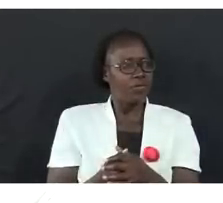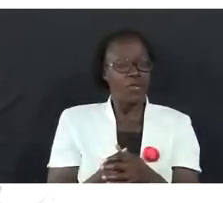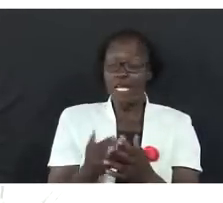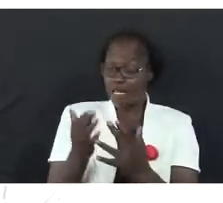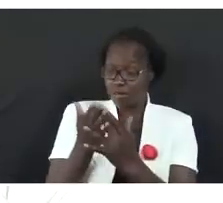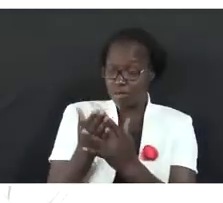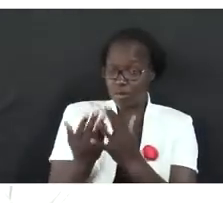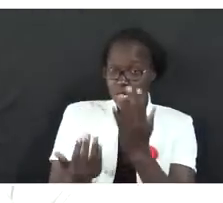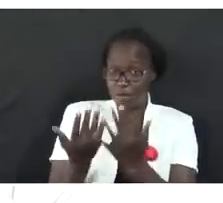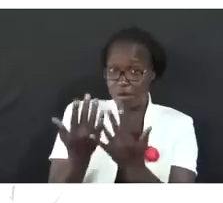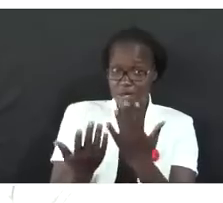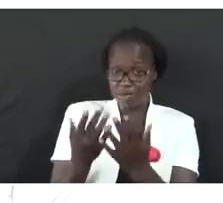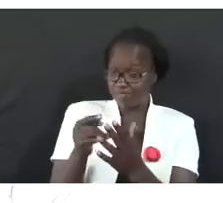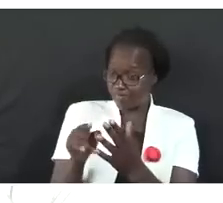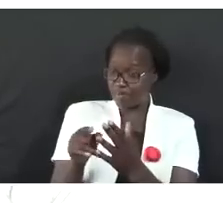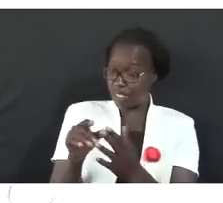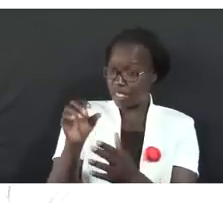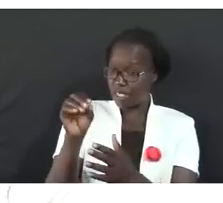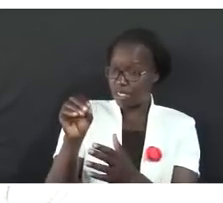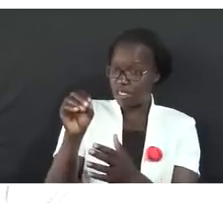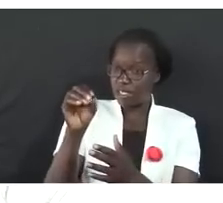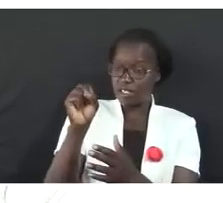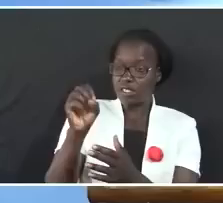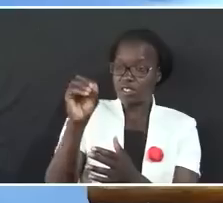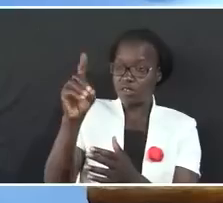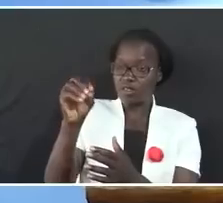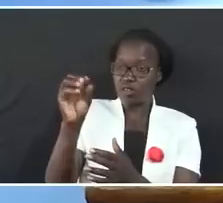Between burning, Sodom was burning.